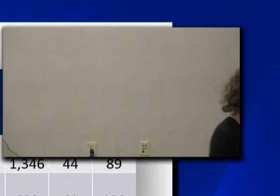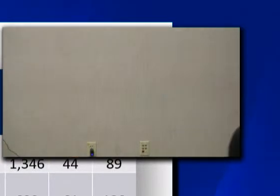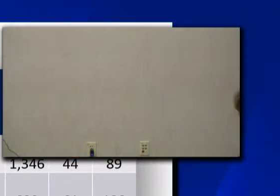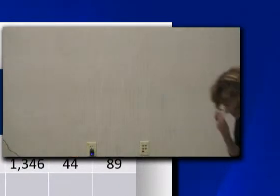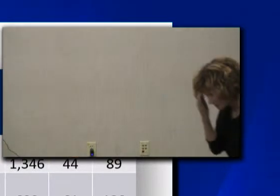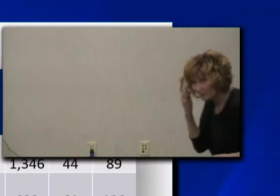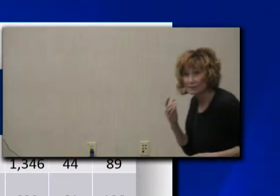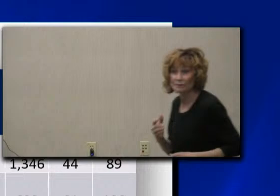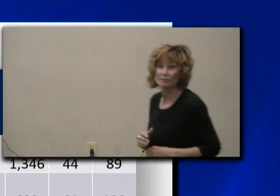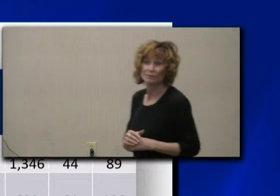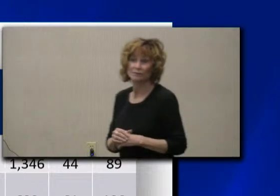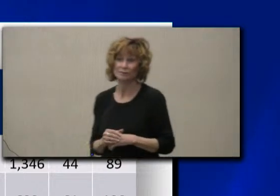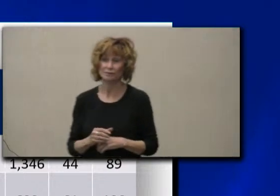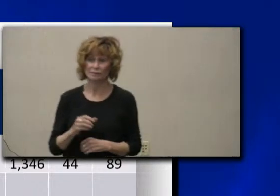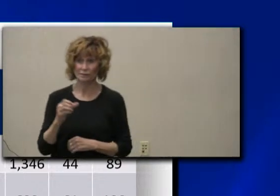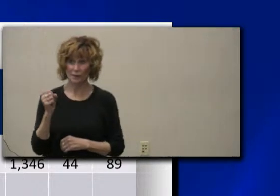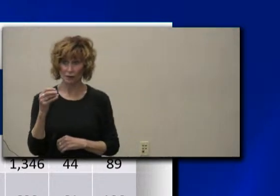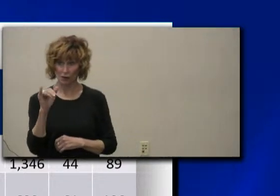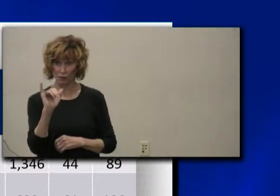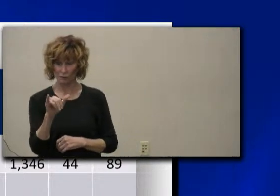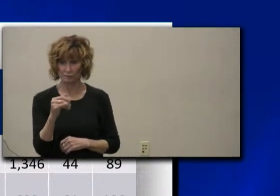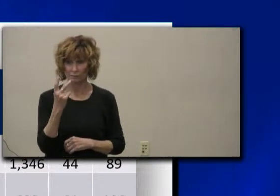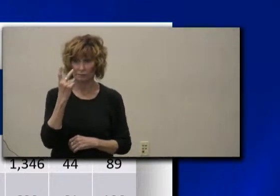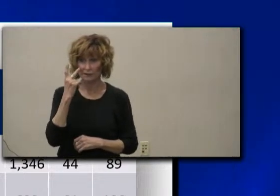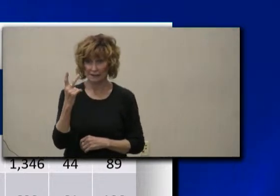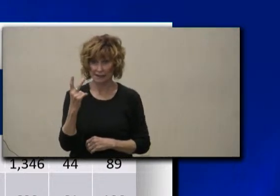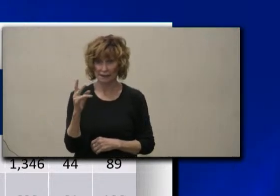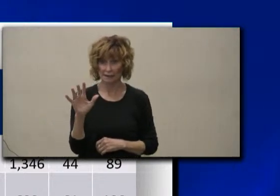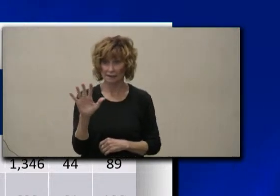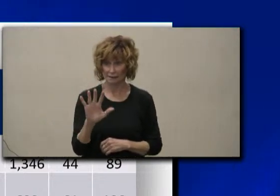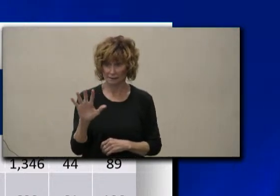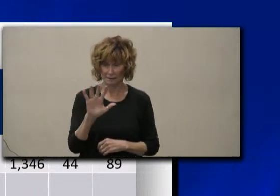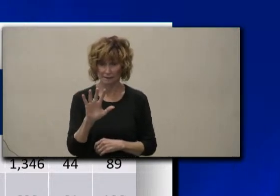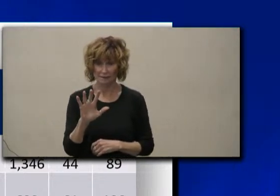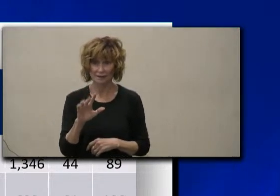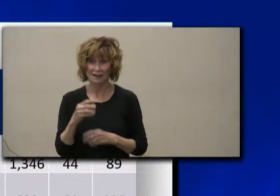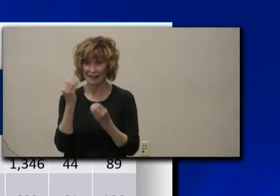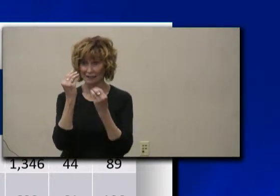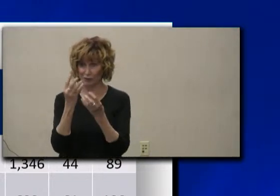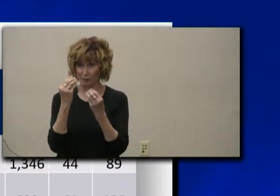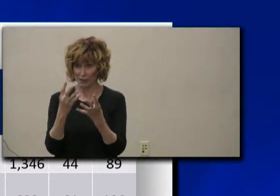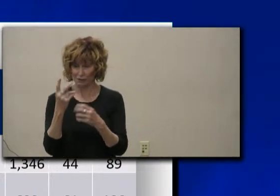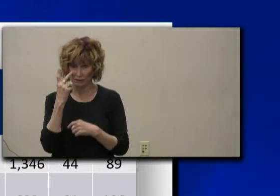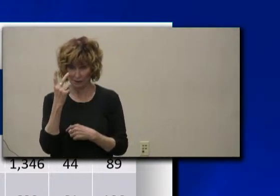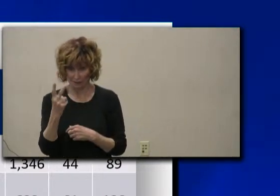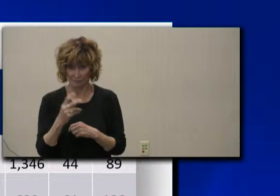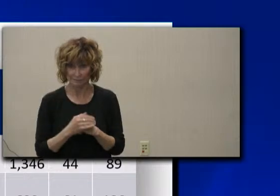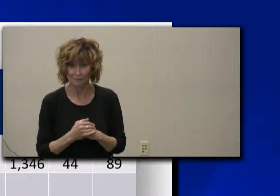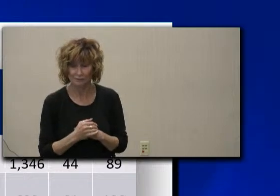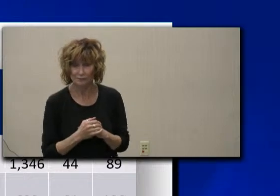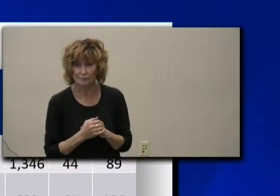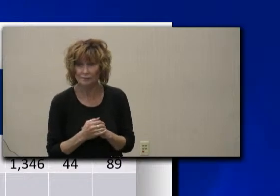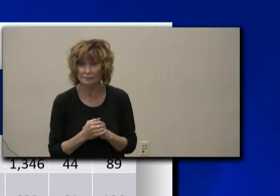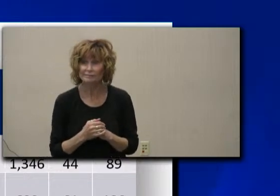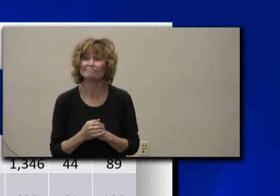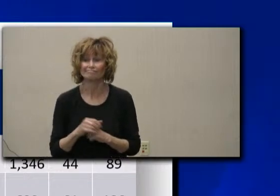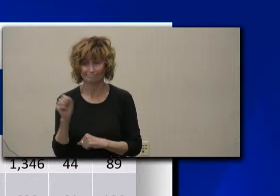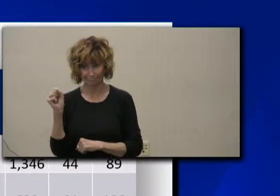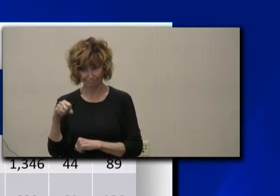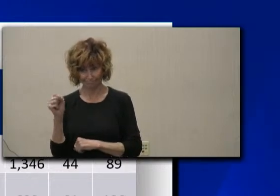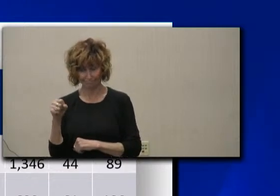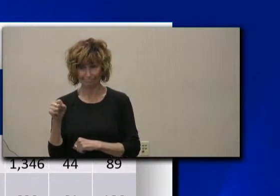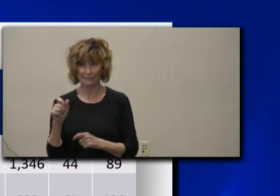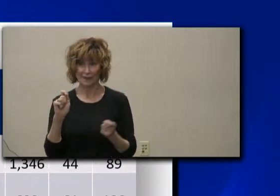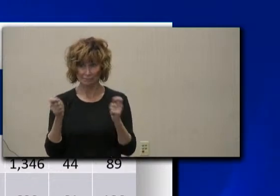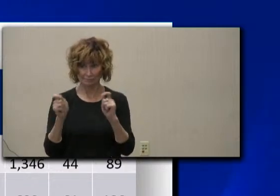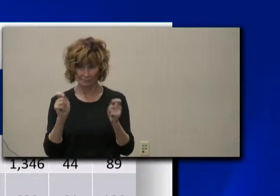And so with that, over here, we have the demographic information. There has been some shifting